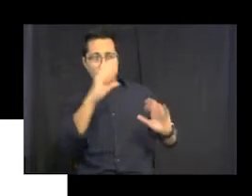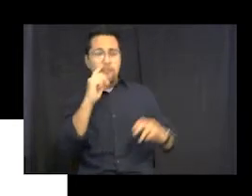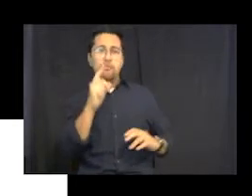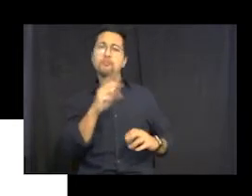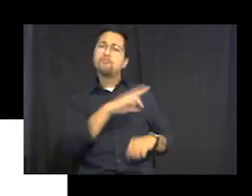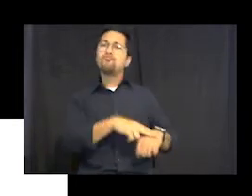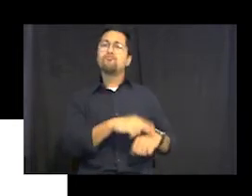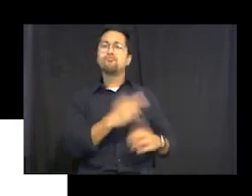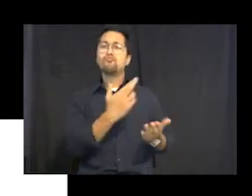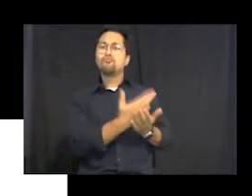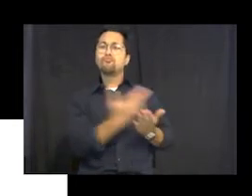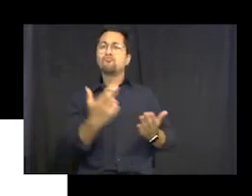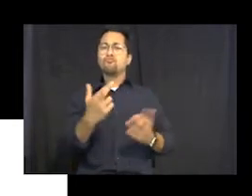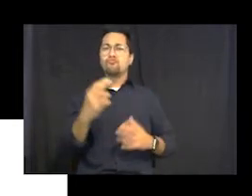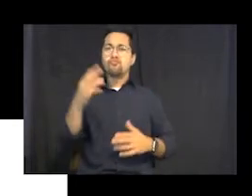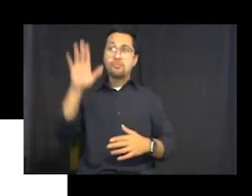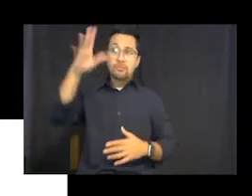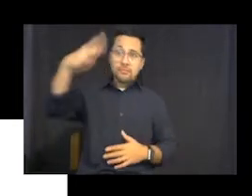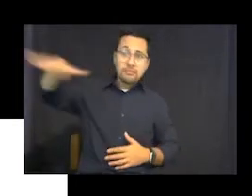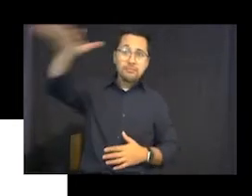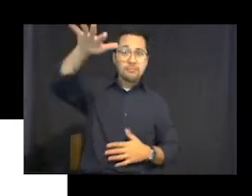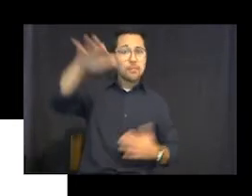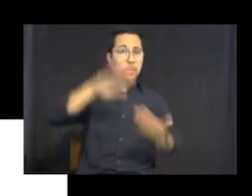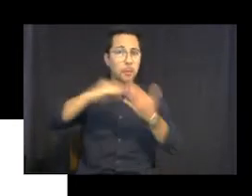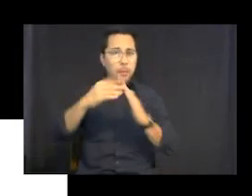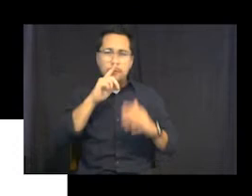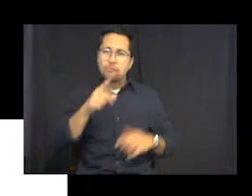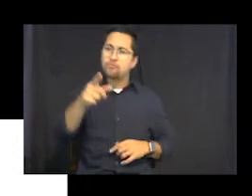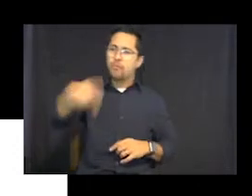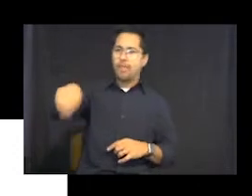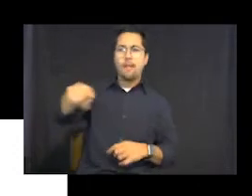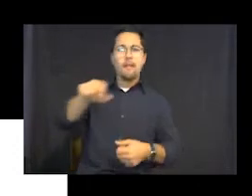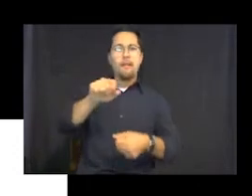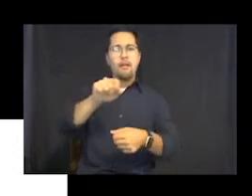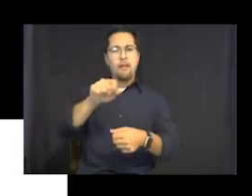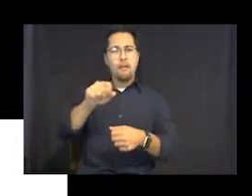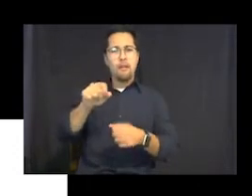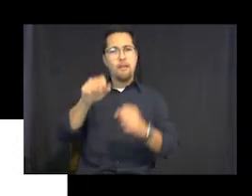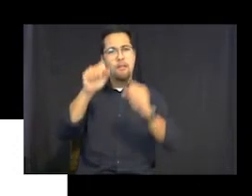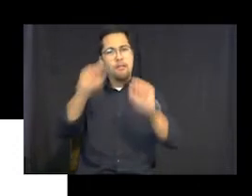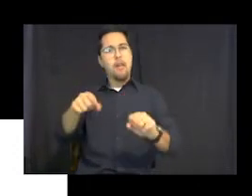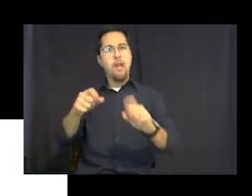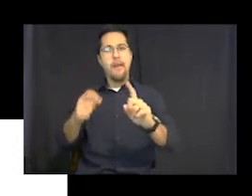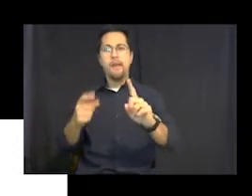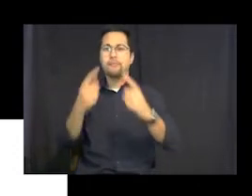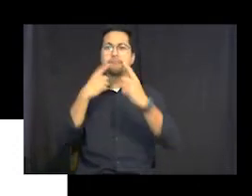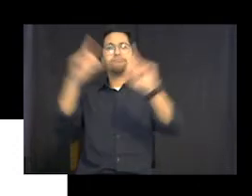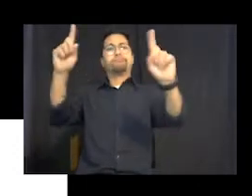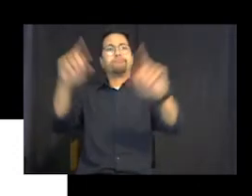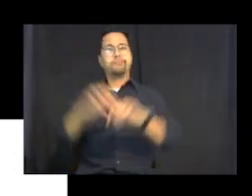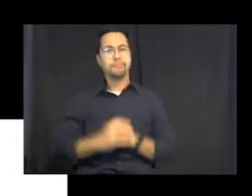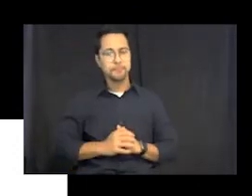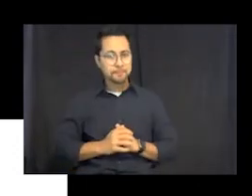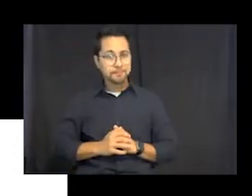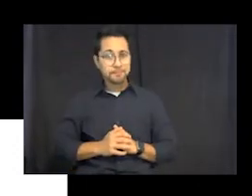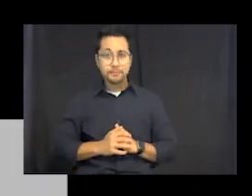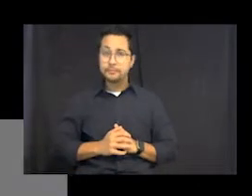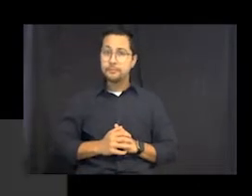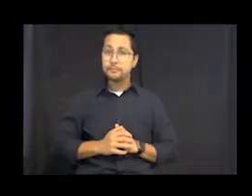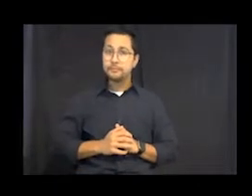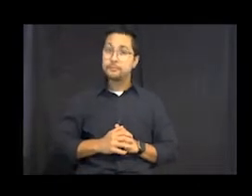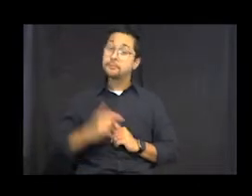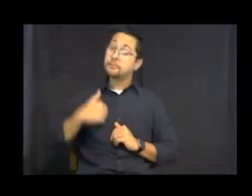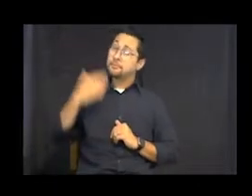natural resources in and out of the community to make sure they're working to assist those goals as well. I